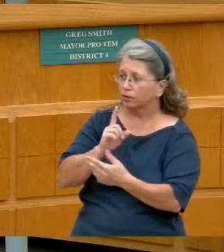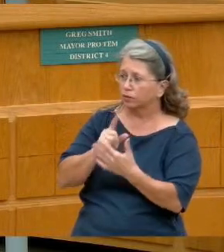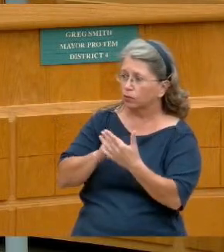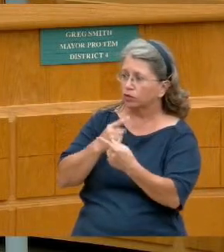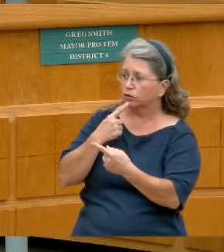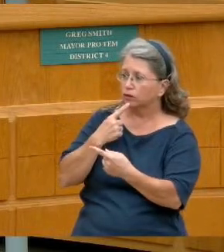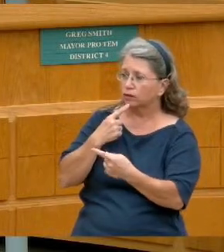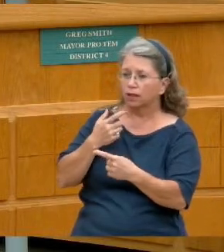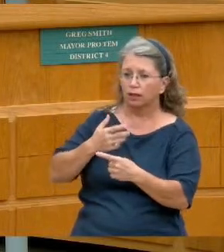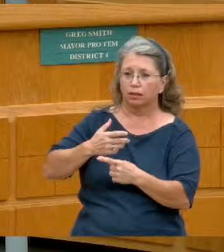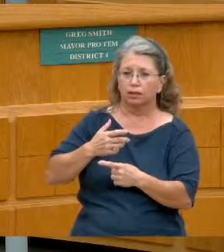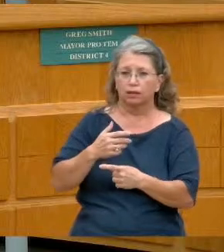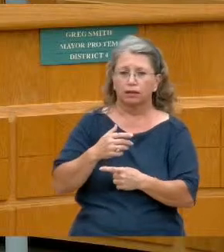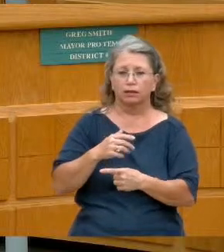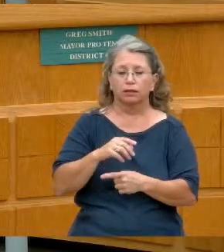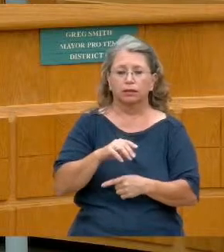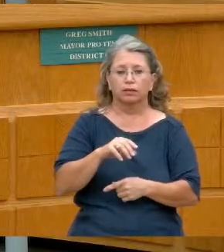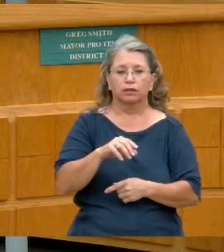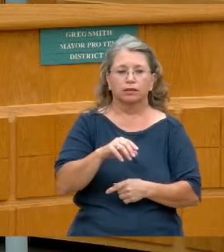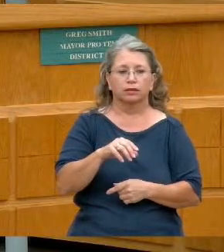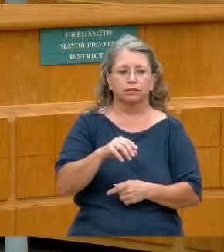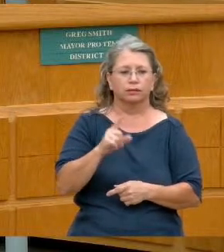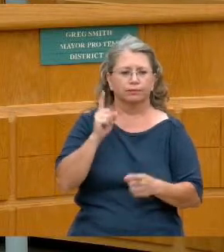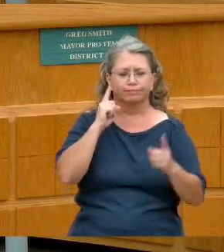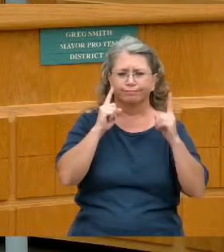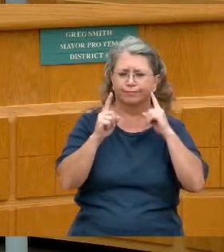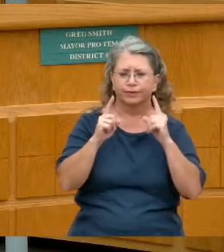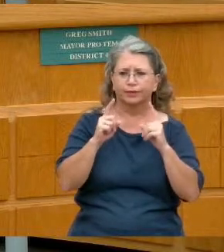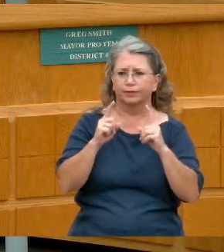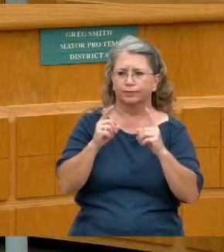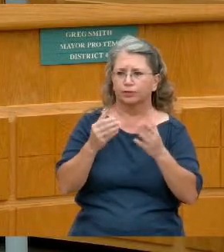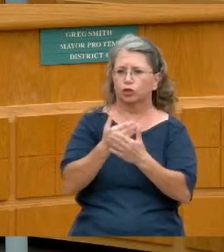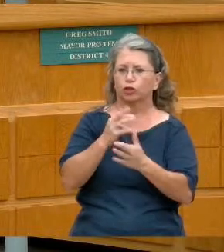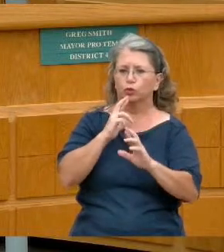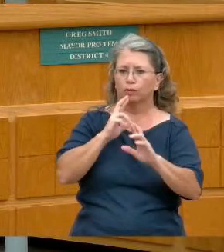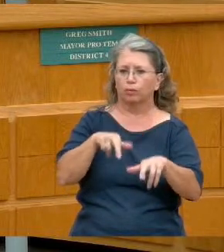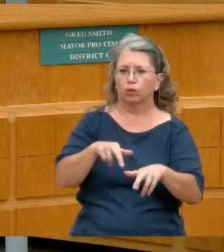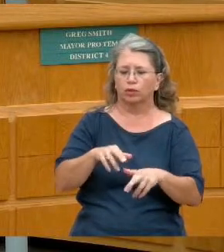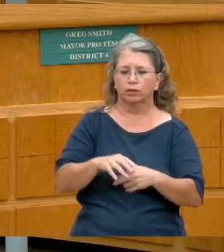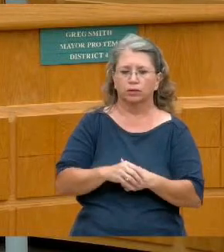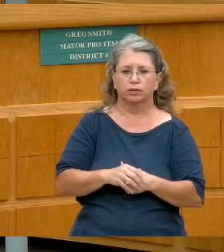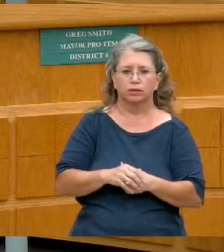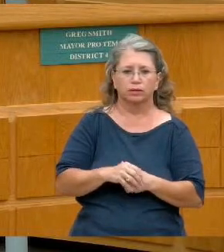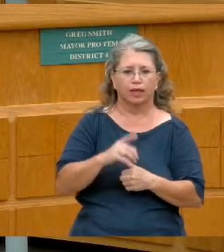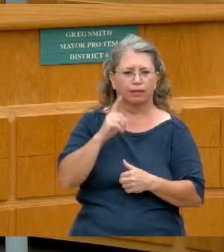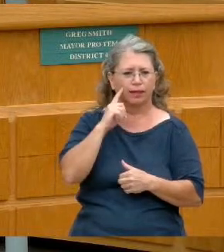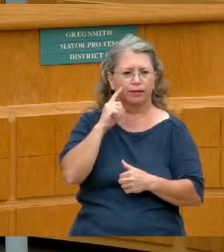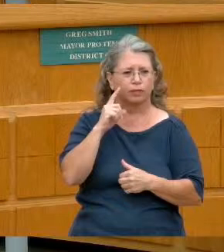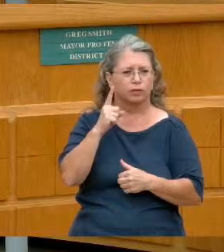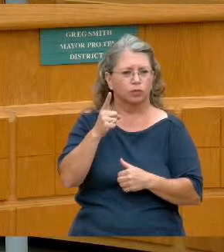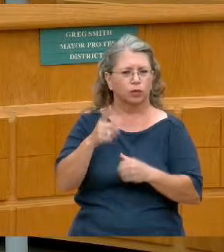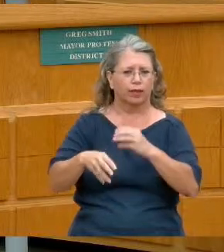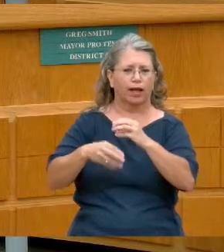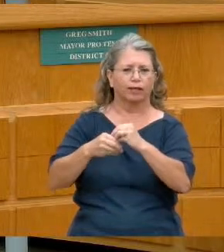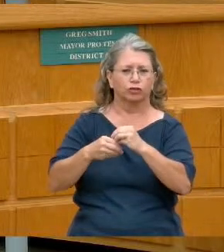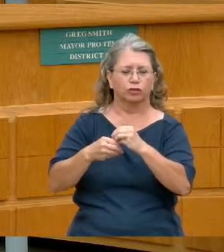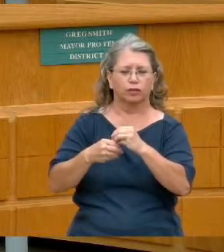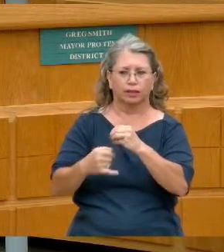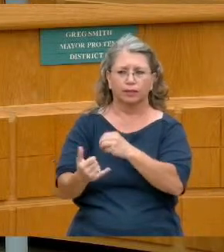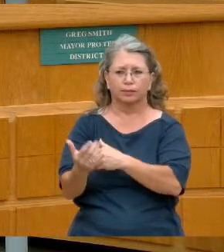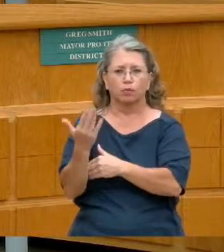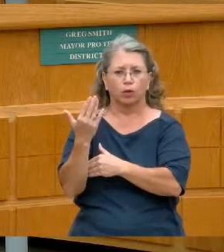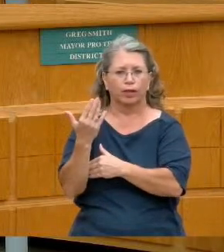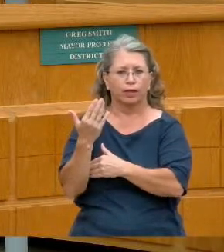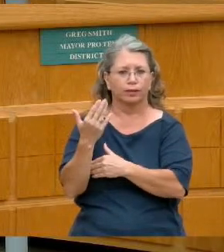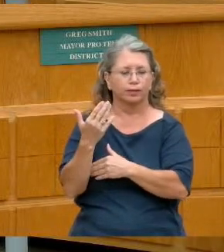of additional new reports on this. I think there was one extra one this morning that wasn't reported